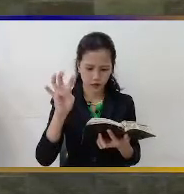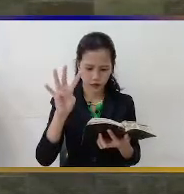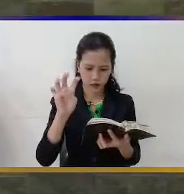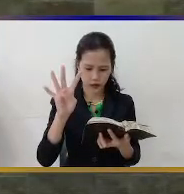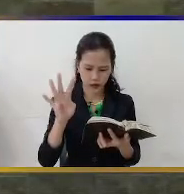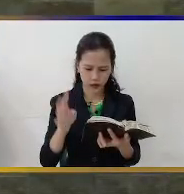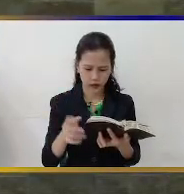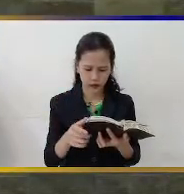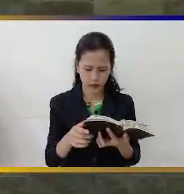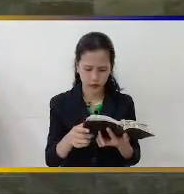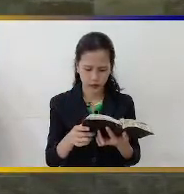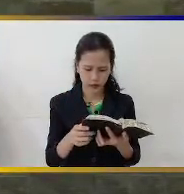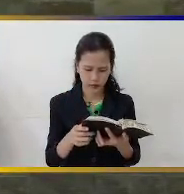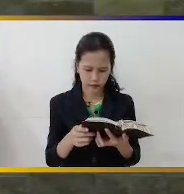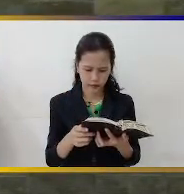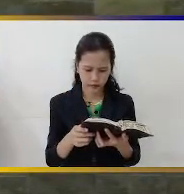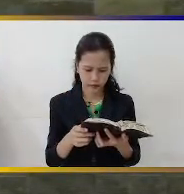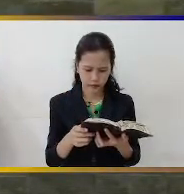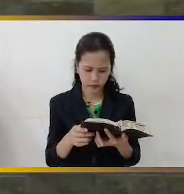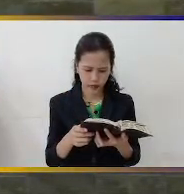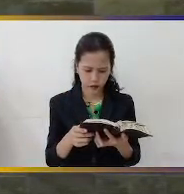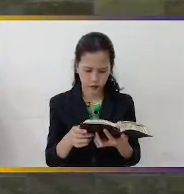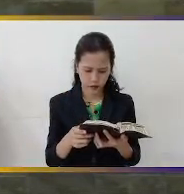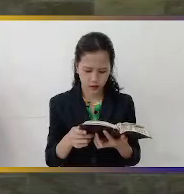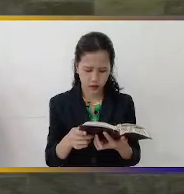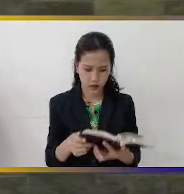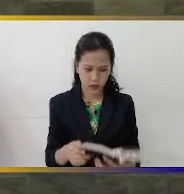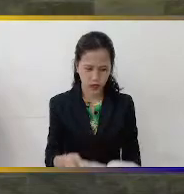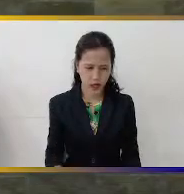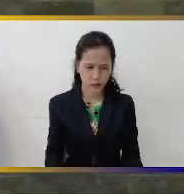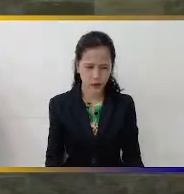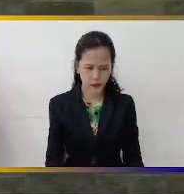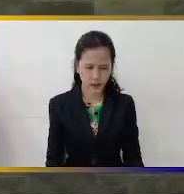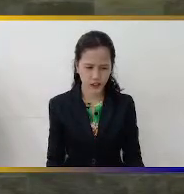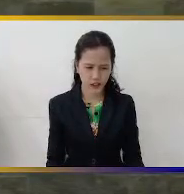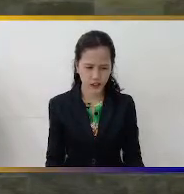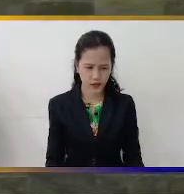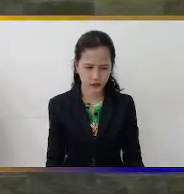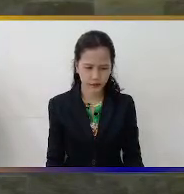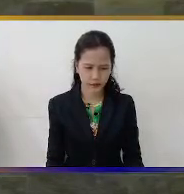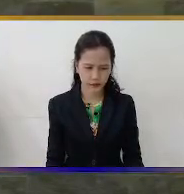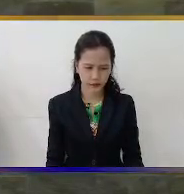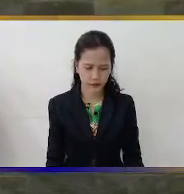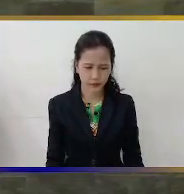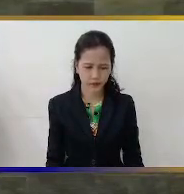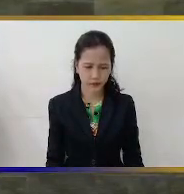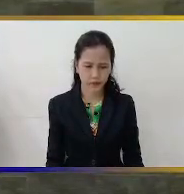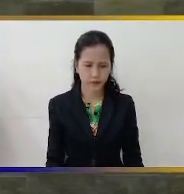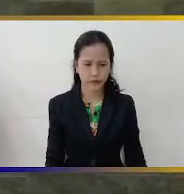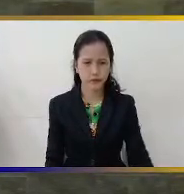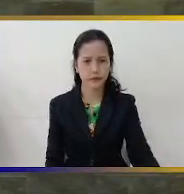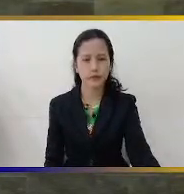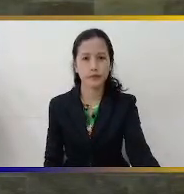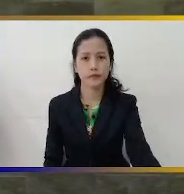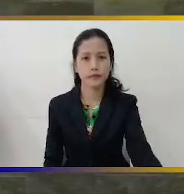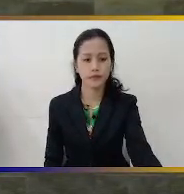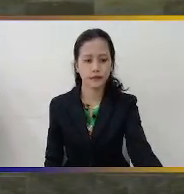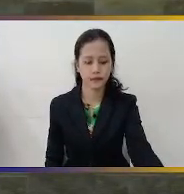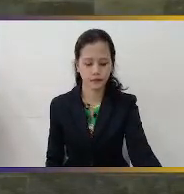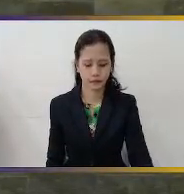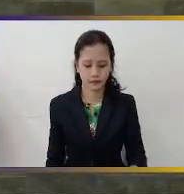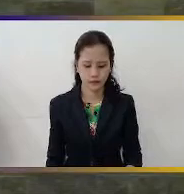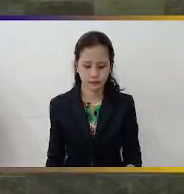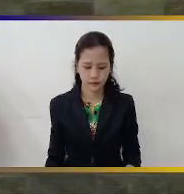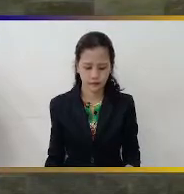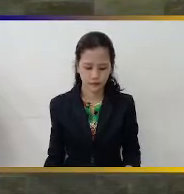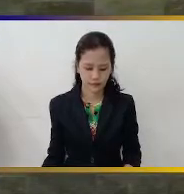dyan, therefore shalt thou give presents to Moresh Gath, the houses of Akzib shall be lie to